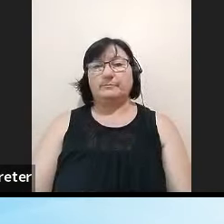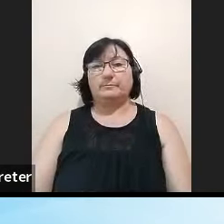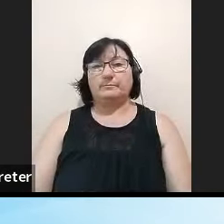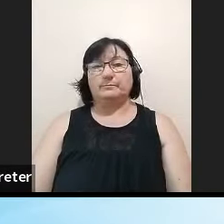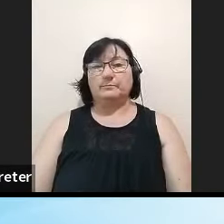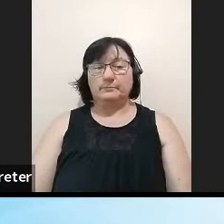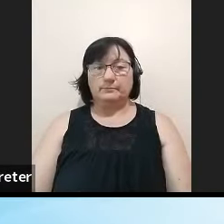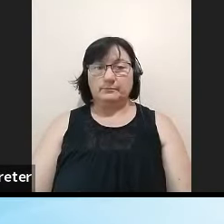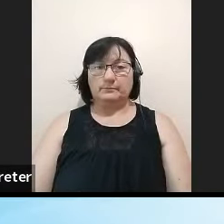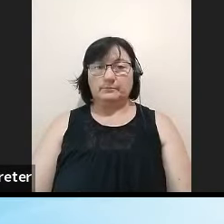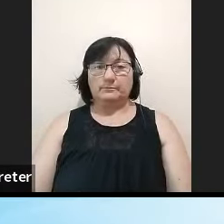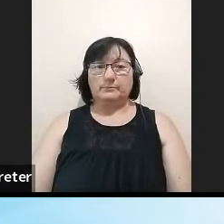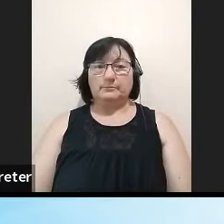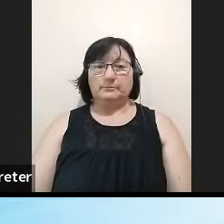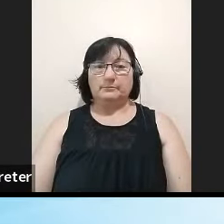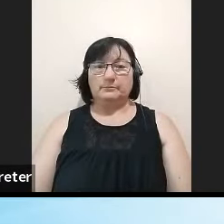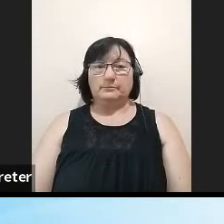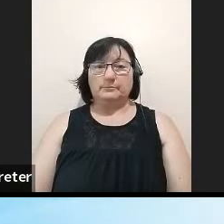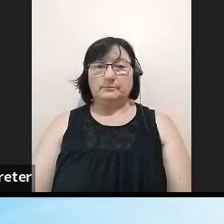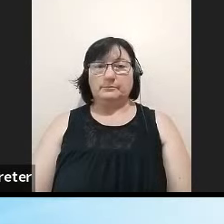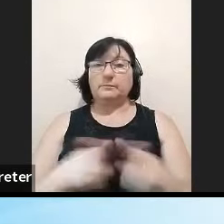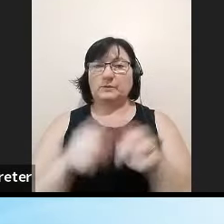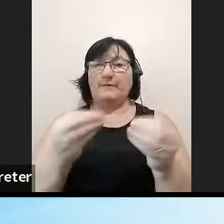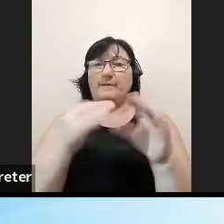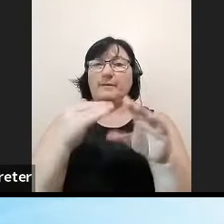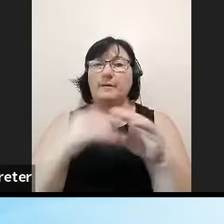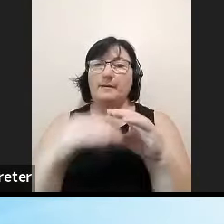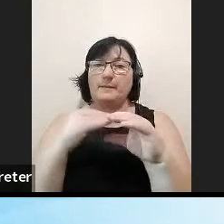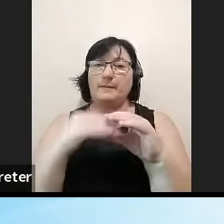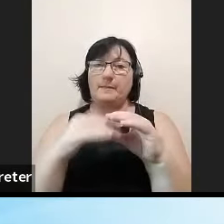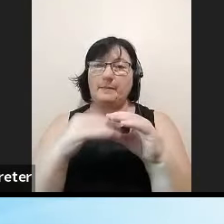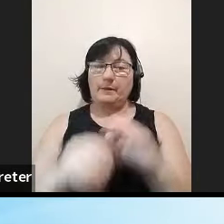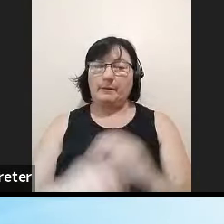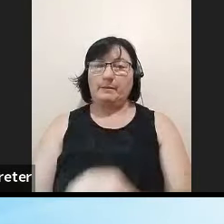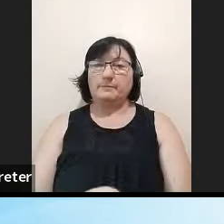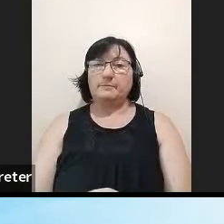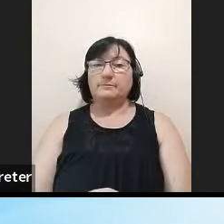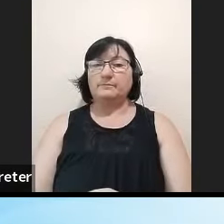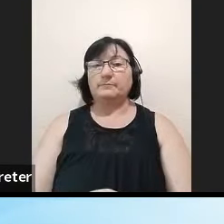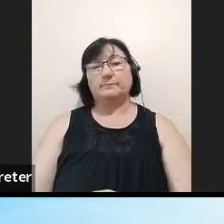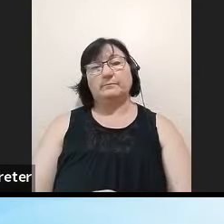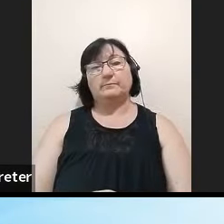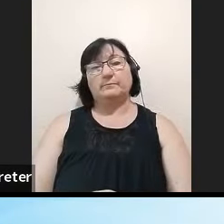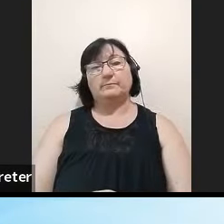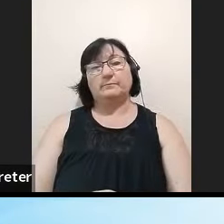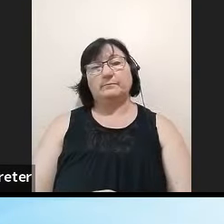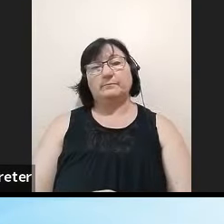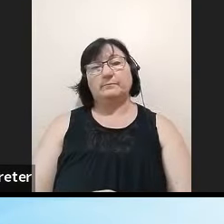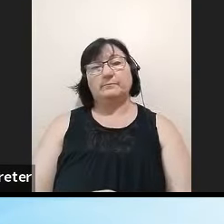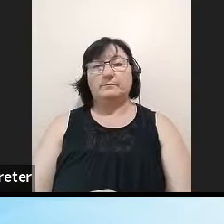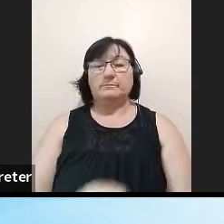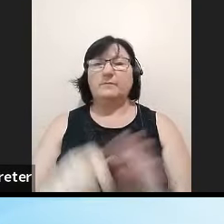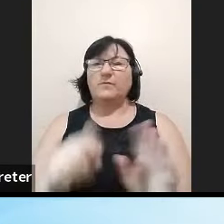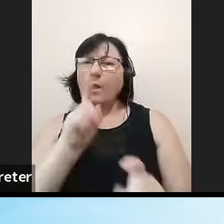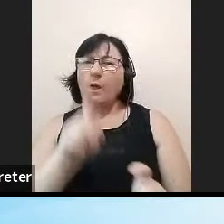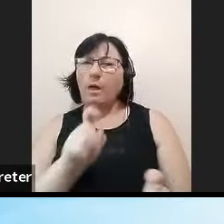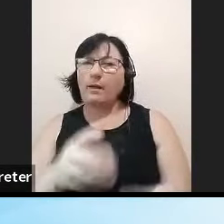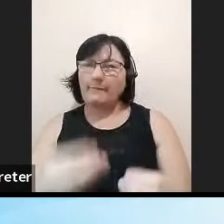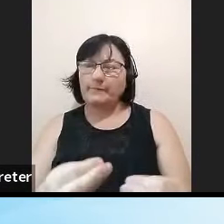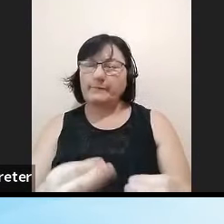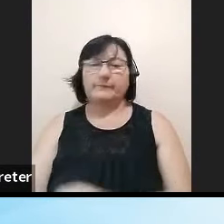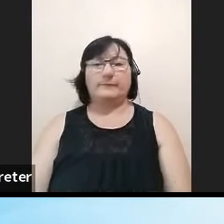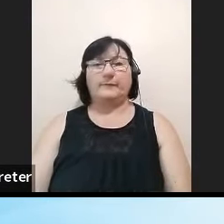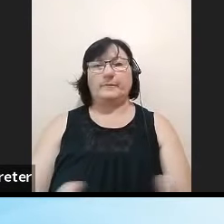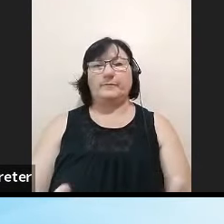email that is dedicated for other queries, and also our BFEs, which is